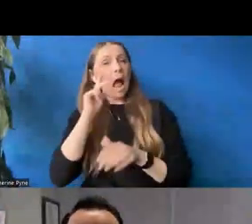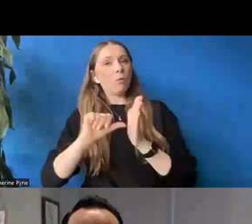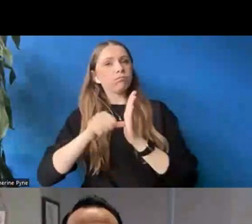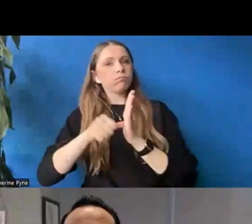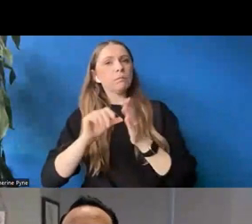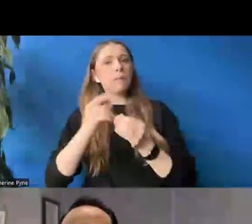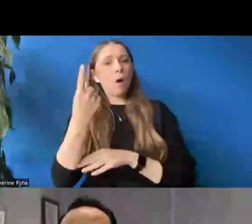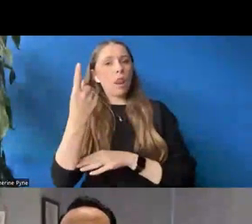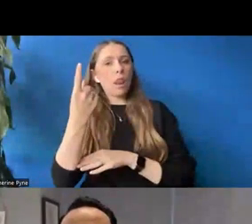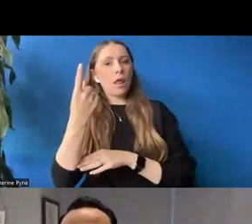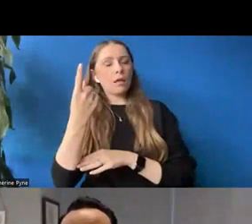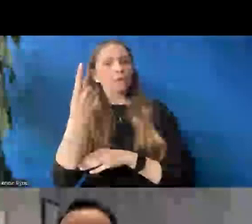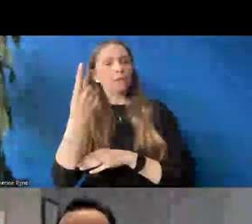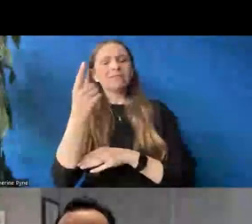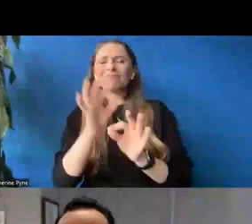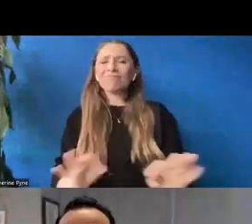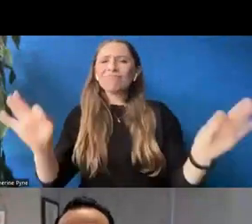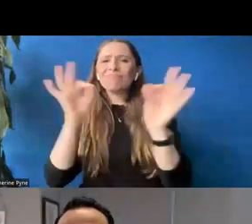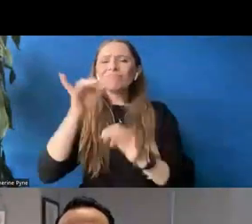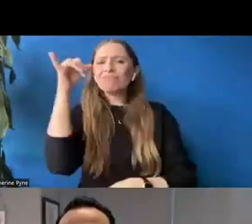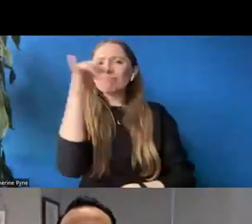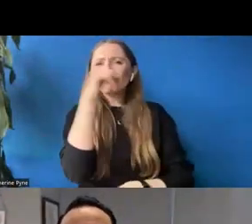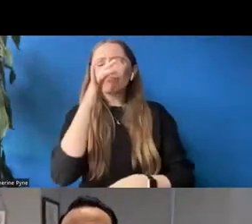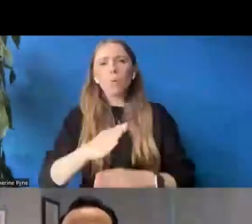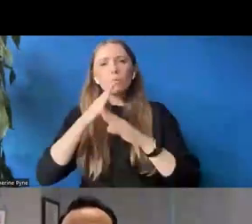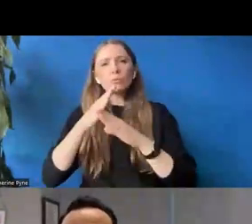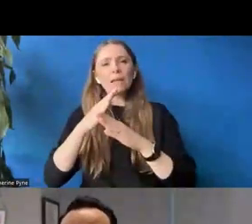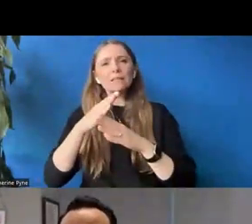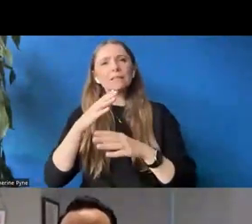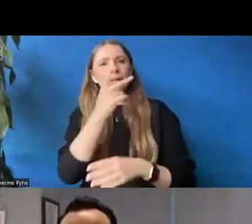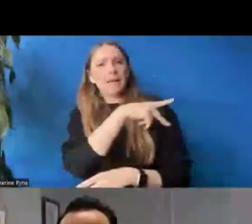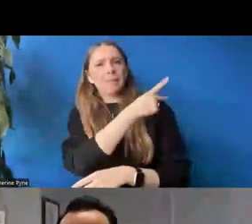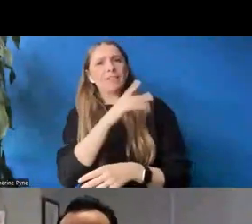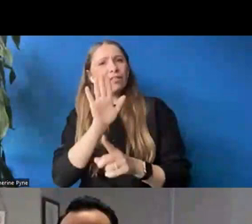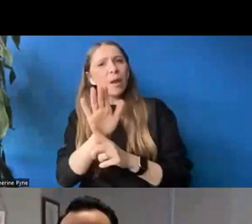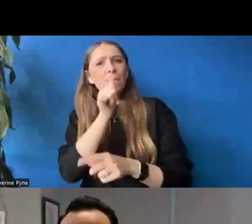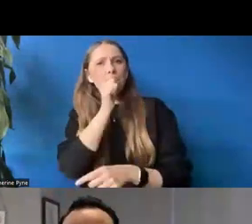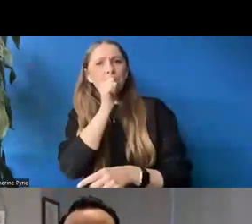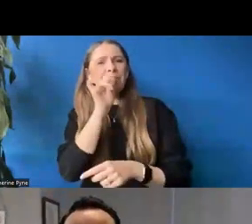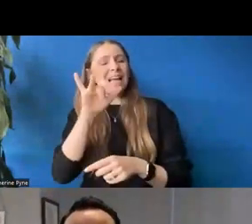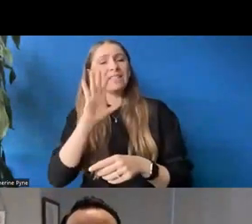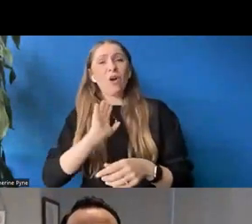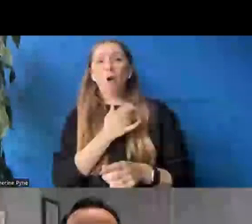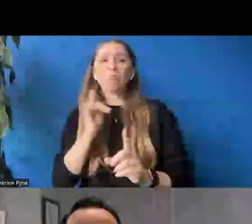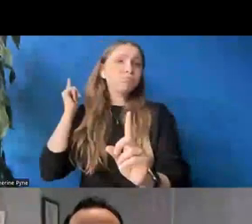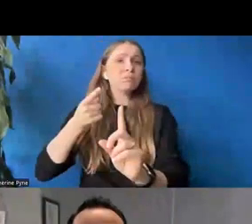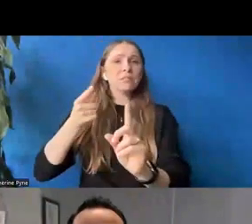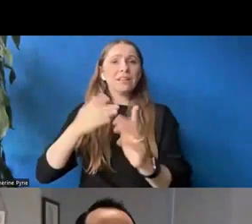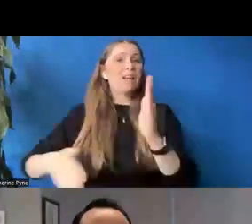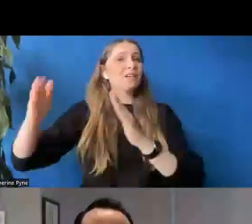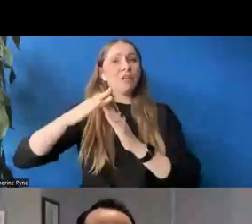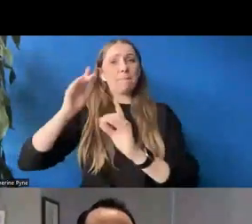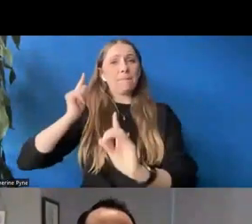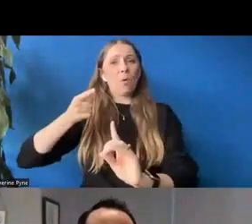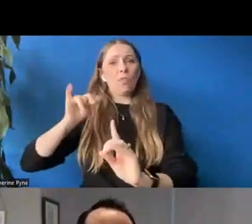Item number one, just so important to protect patient privacy. It's a pillar in everything that we do at HCI with data.